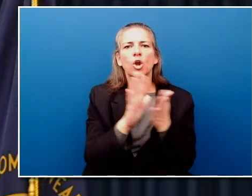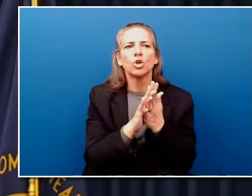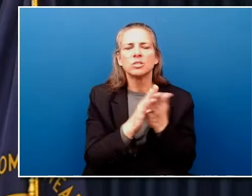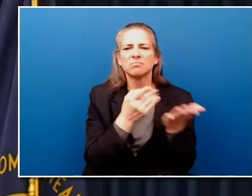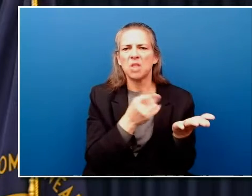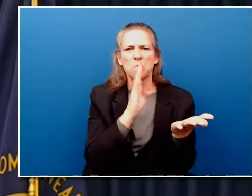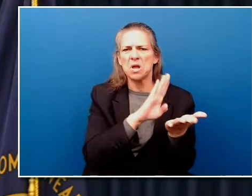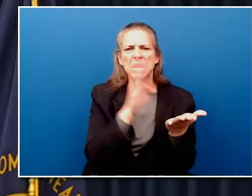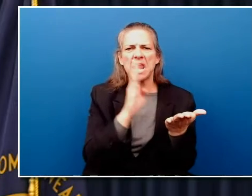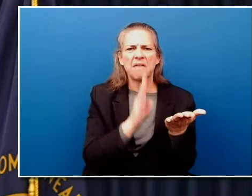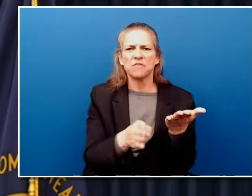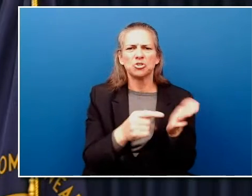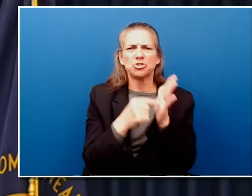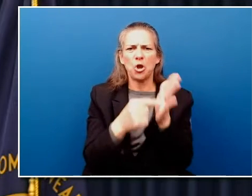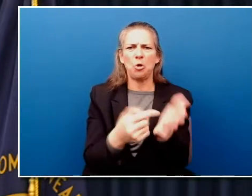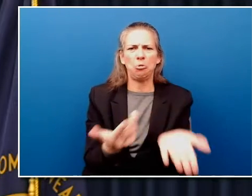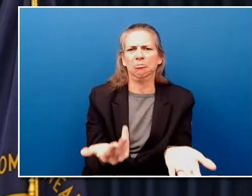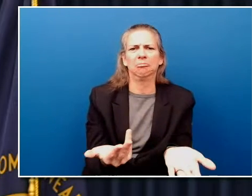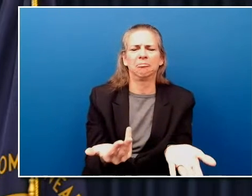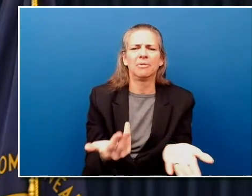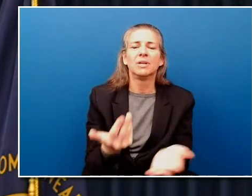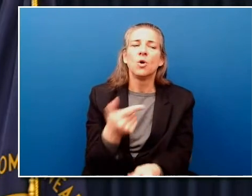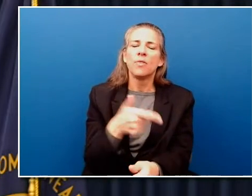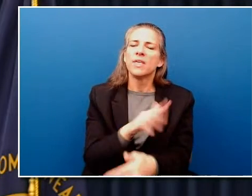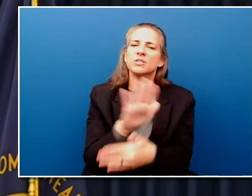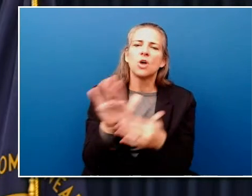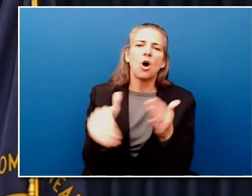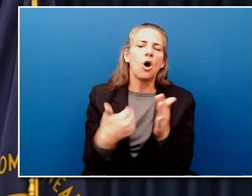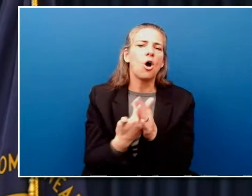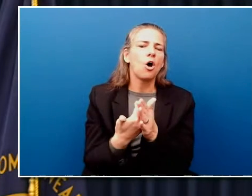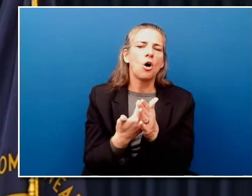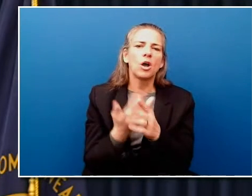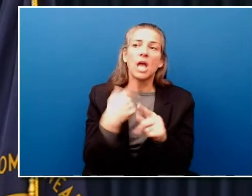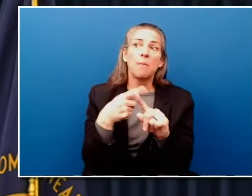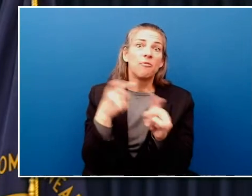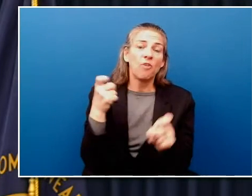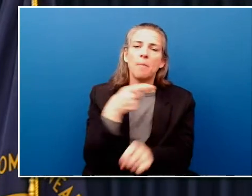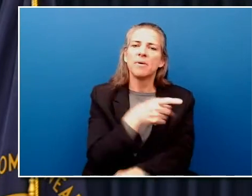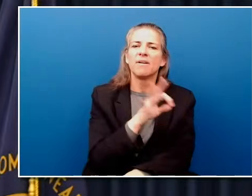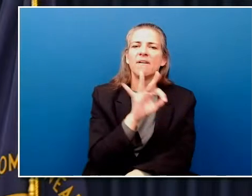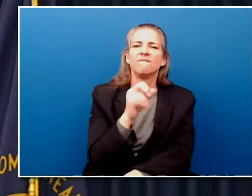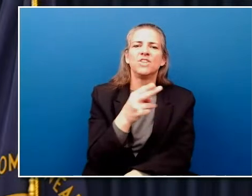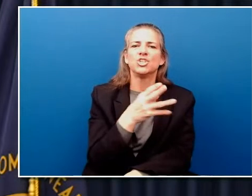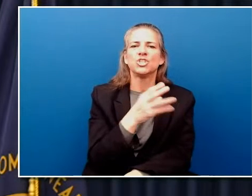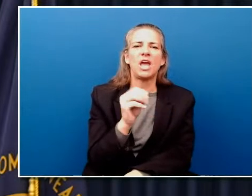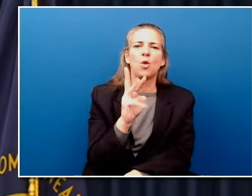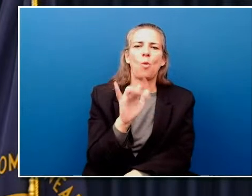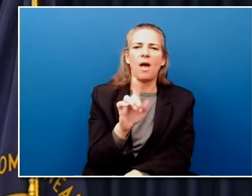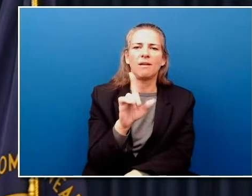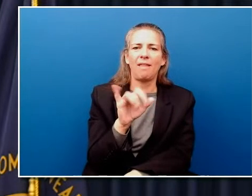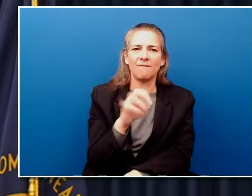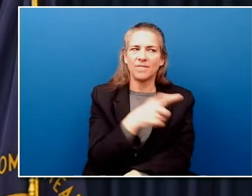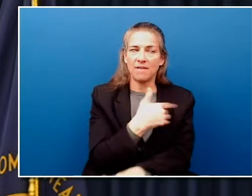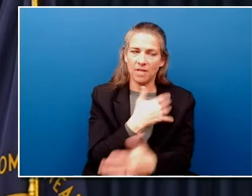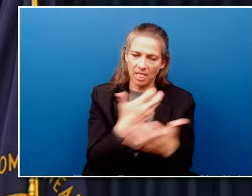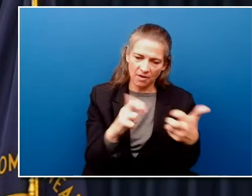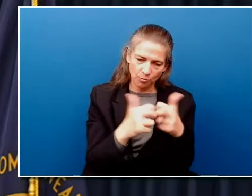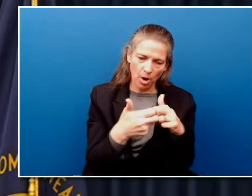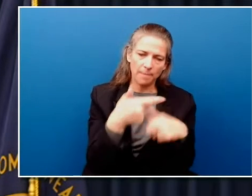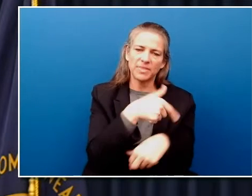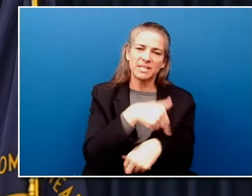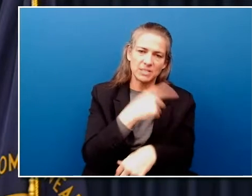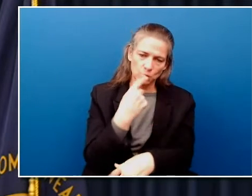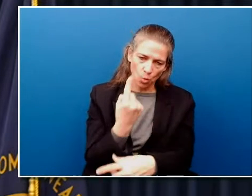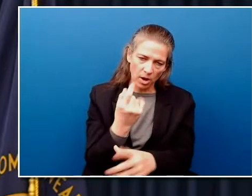come to light. So this all comes out of Fish and Wildlife. And Fish and Wildlife has a lot of problems, and this is one. Fish